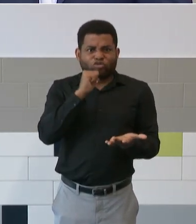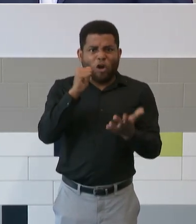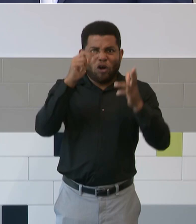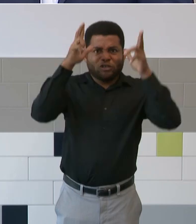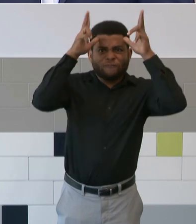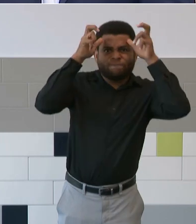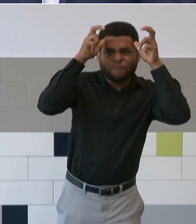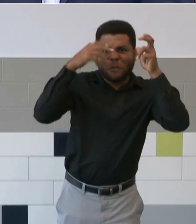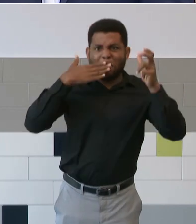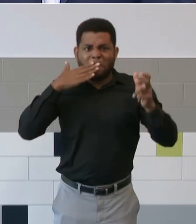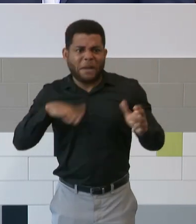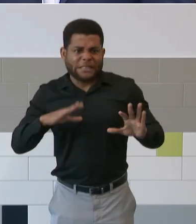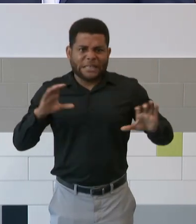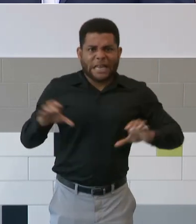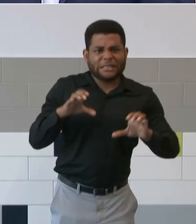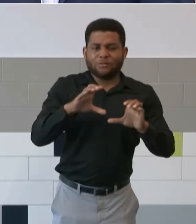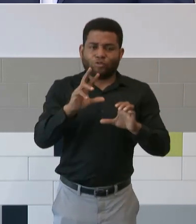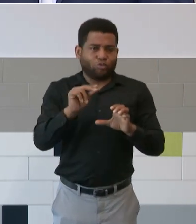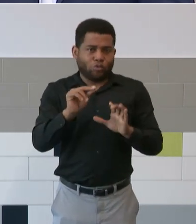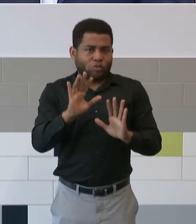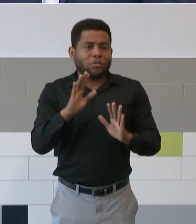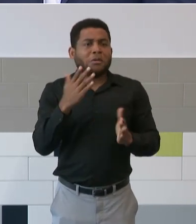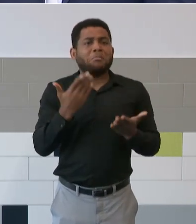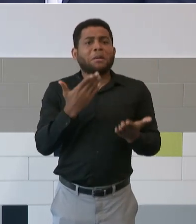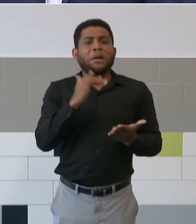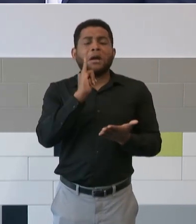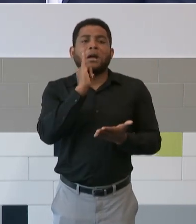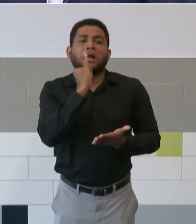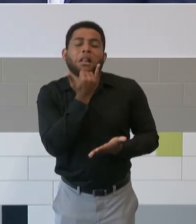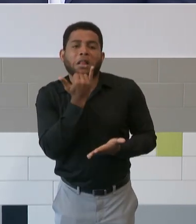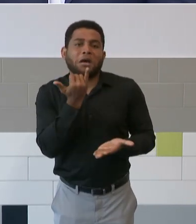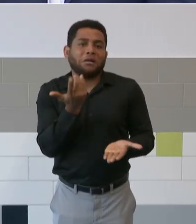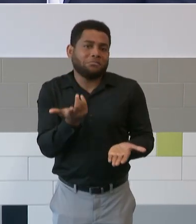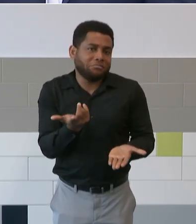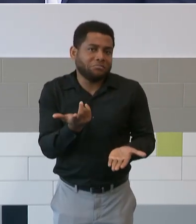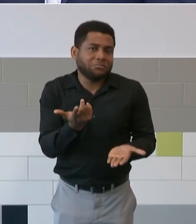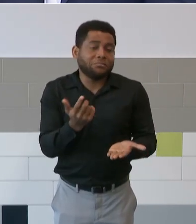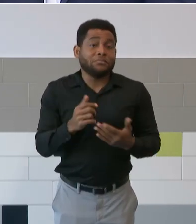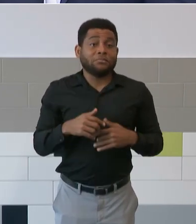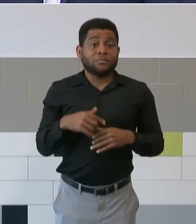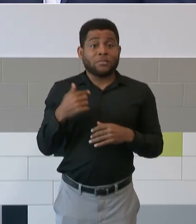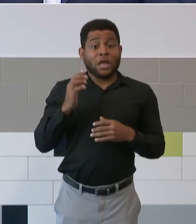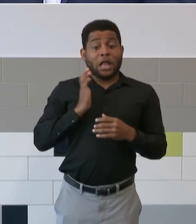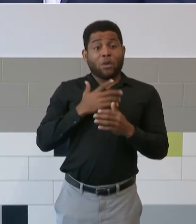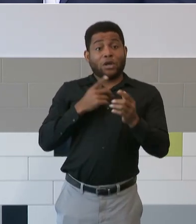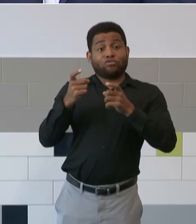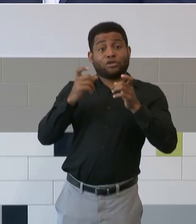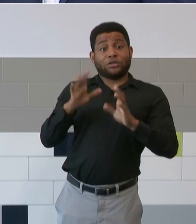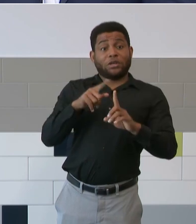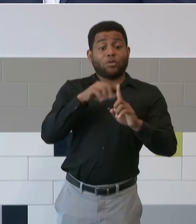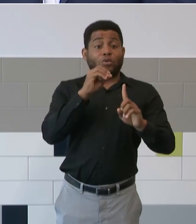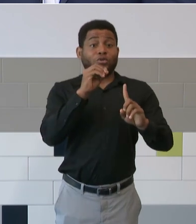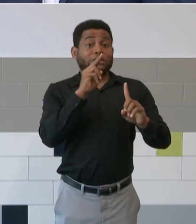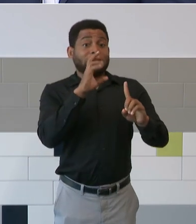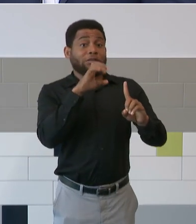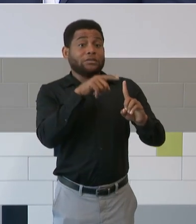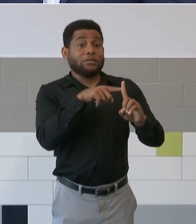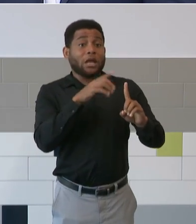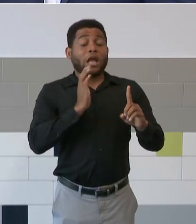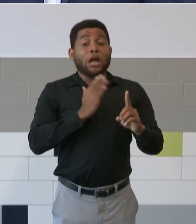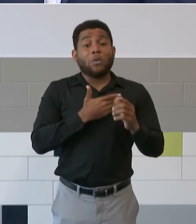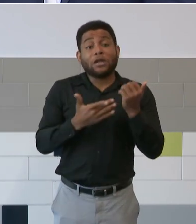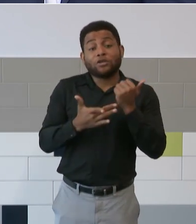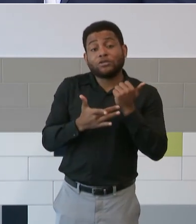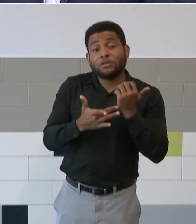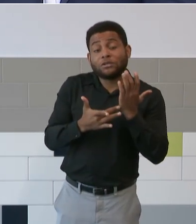But we have to be able, the director of OUC, of our technology office and MPD, to tell me it was